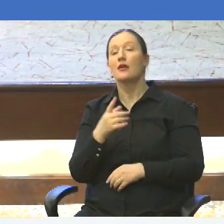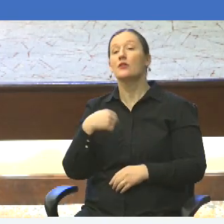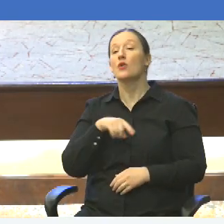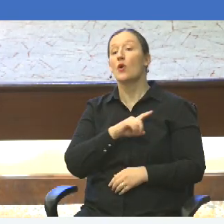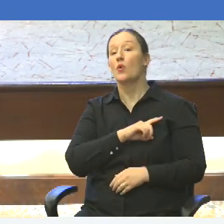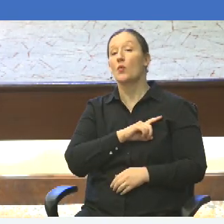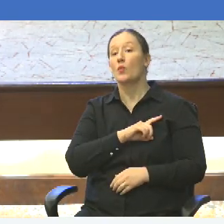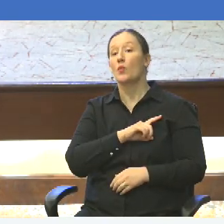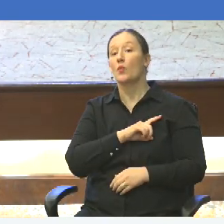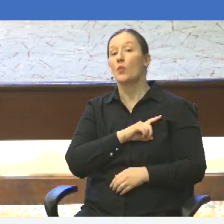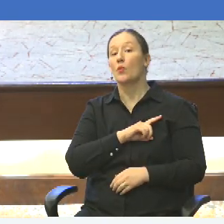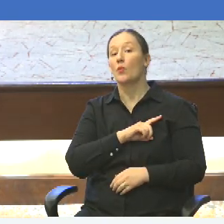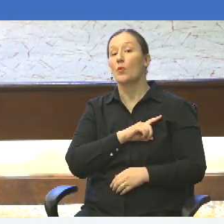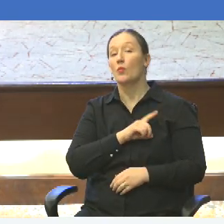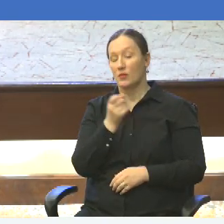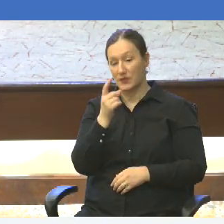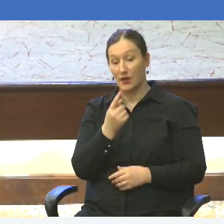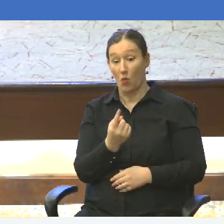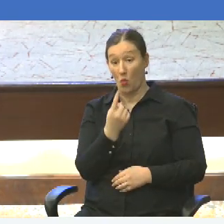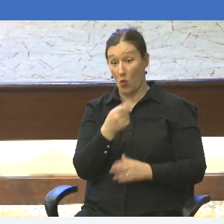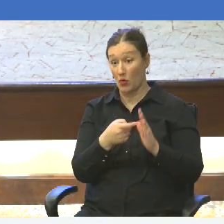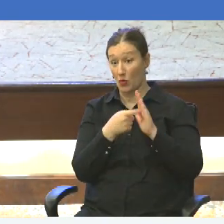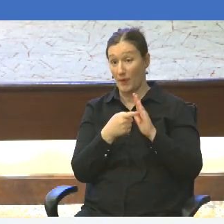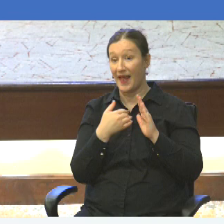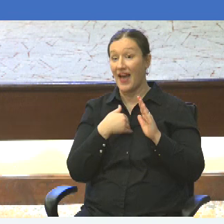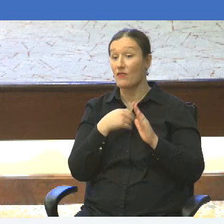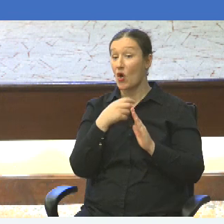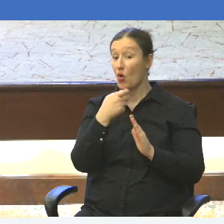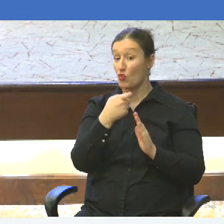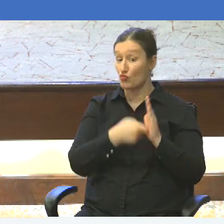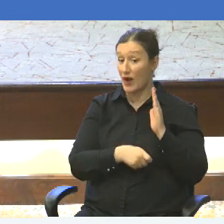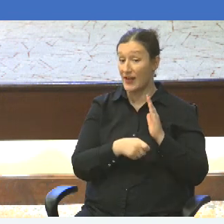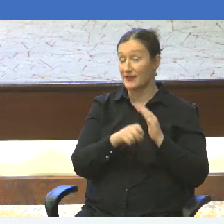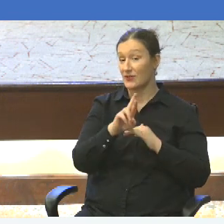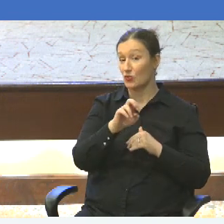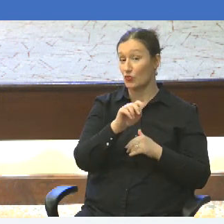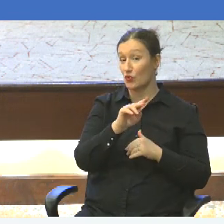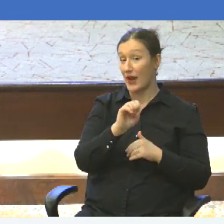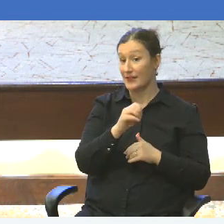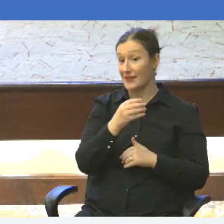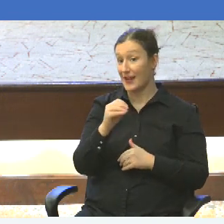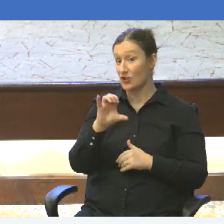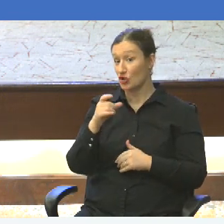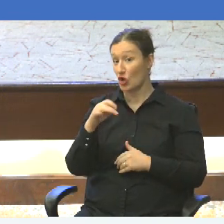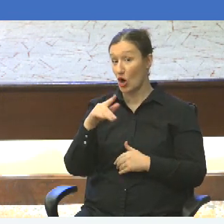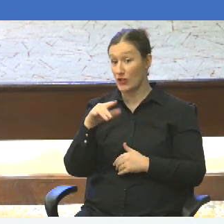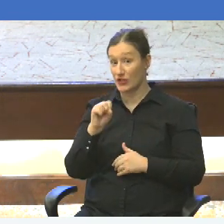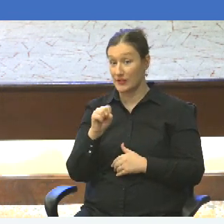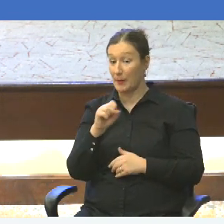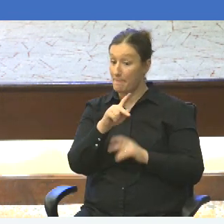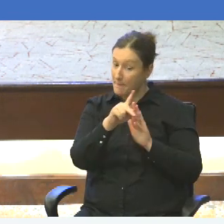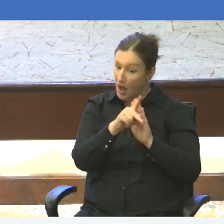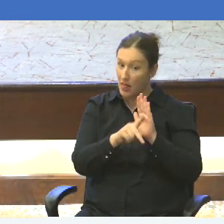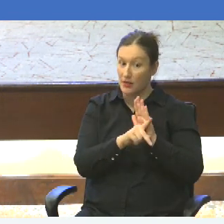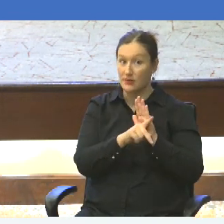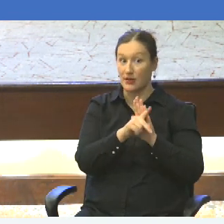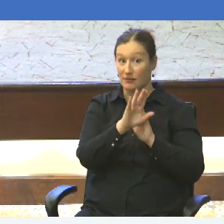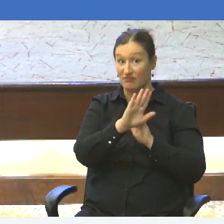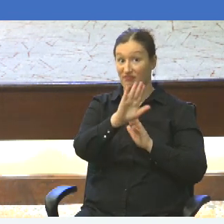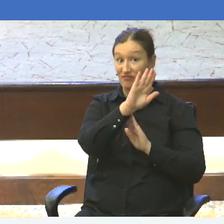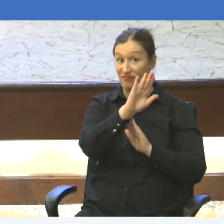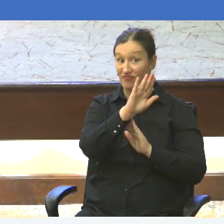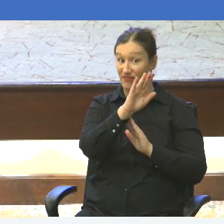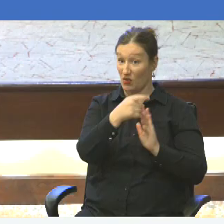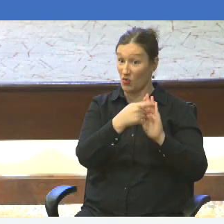FAA has an official rates and charges policy for public airports. I can tell you that the rates and